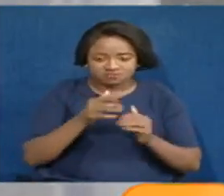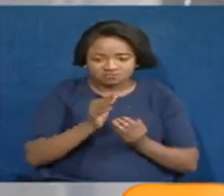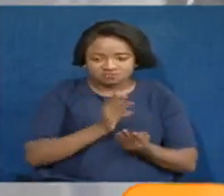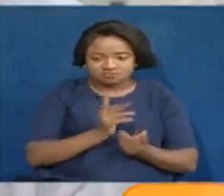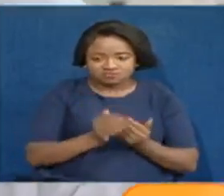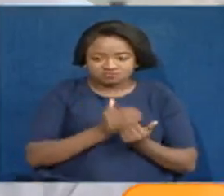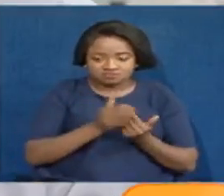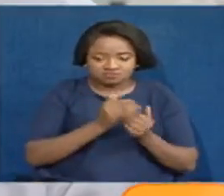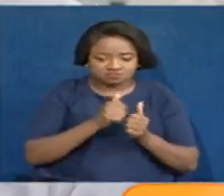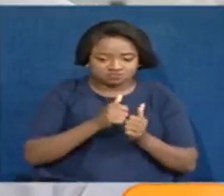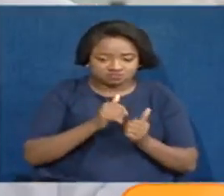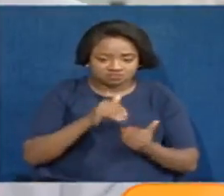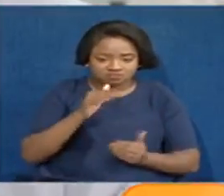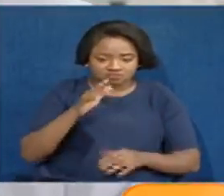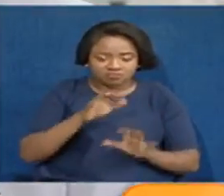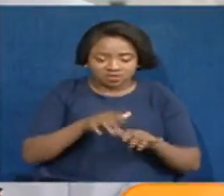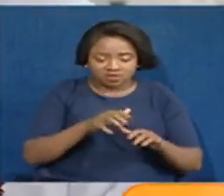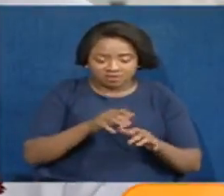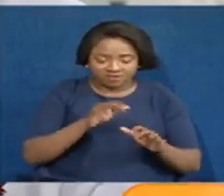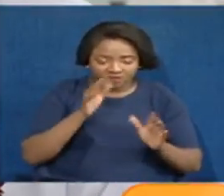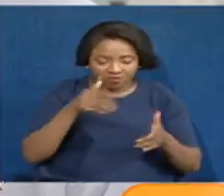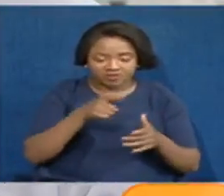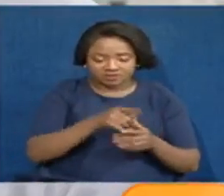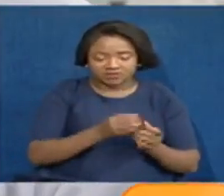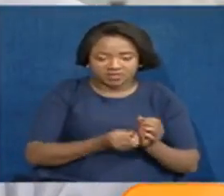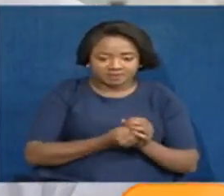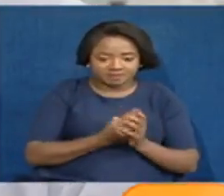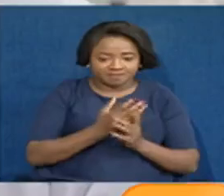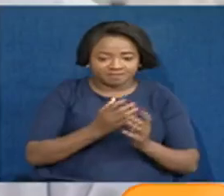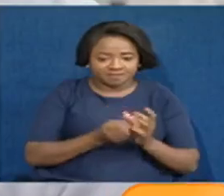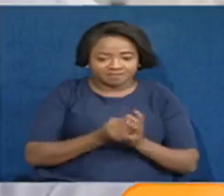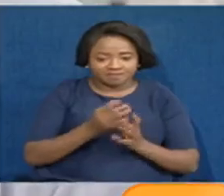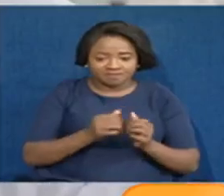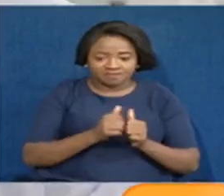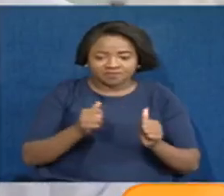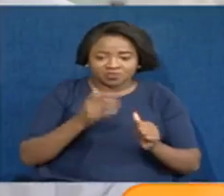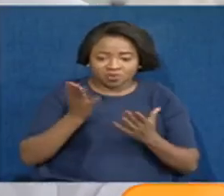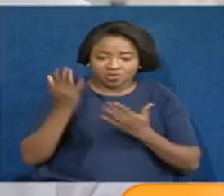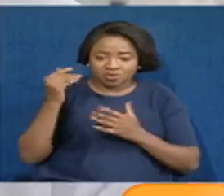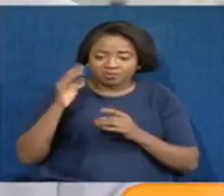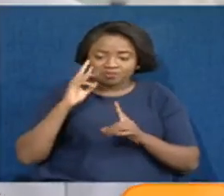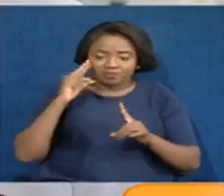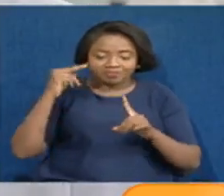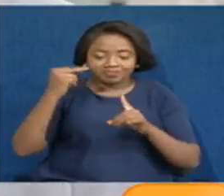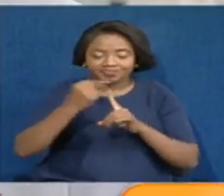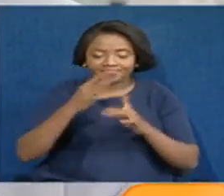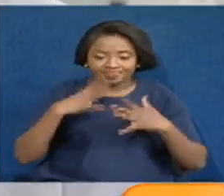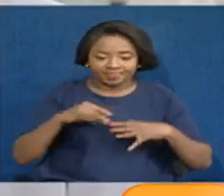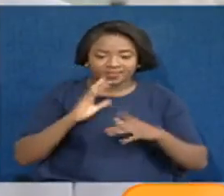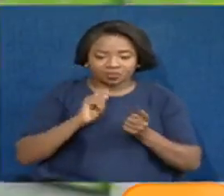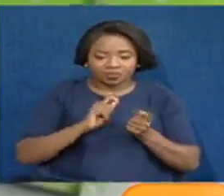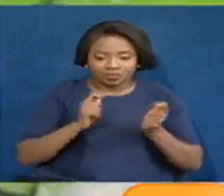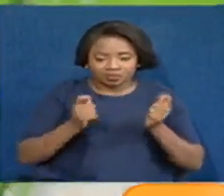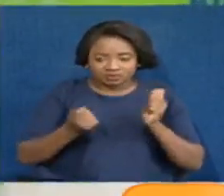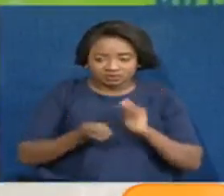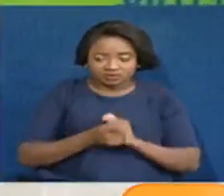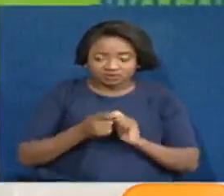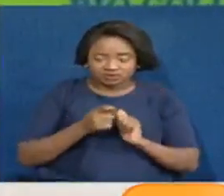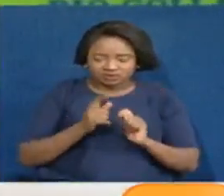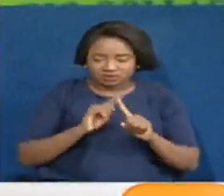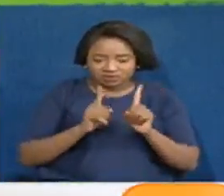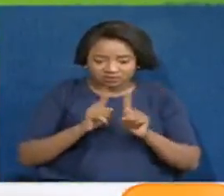expect that we will slowly be trying to change people's perception towards accepting this product.